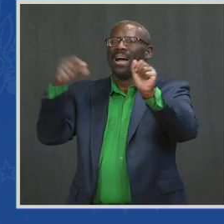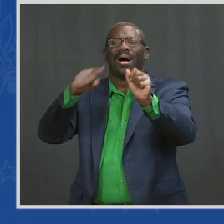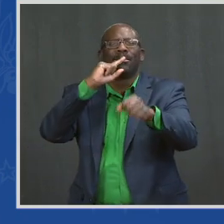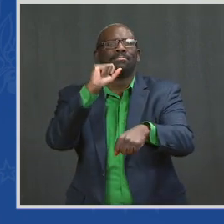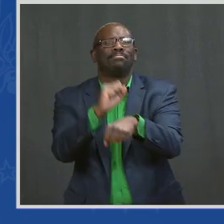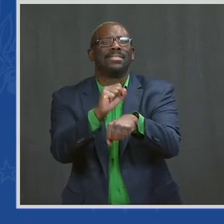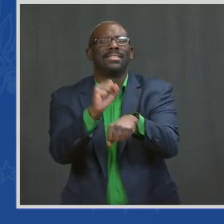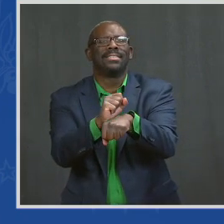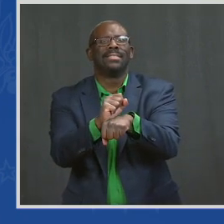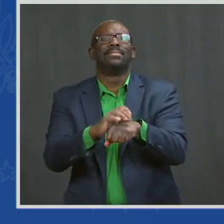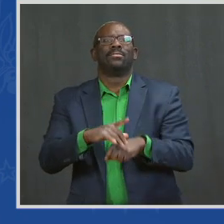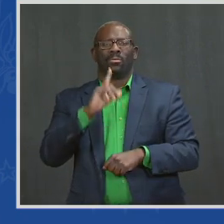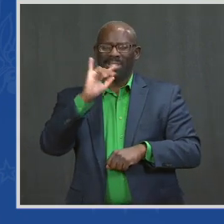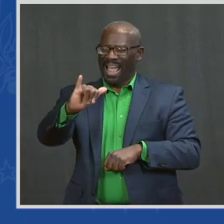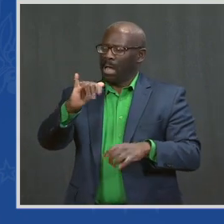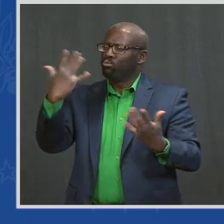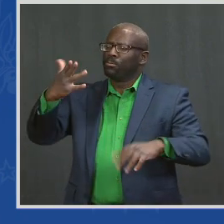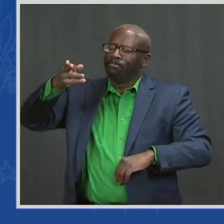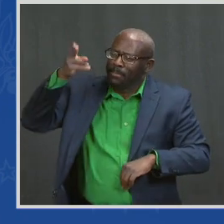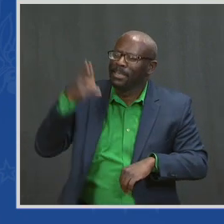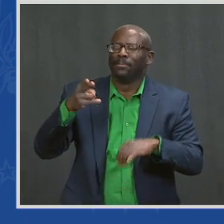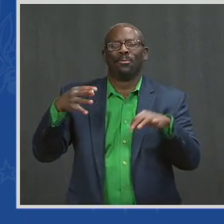day.